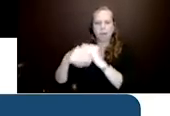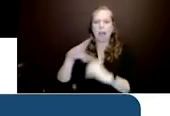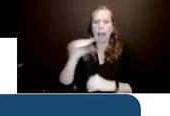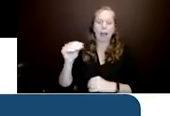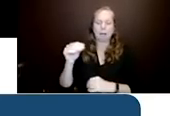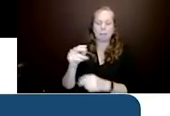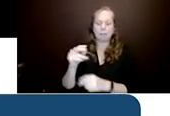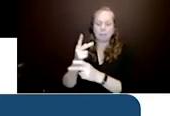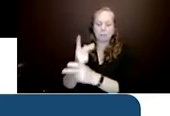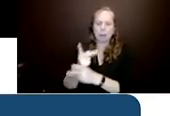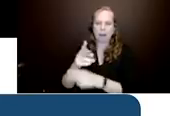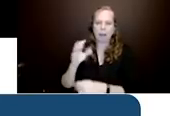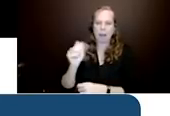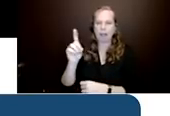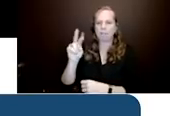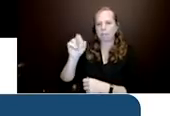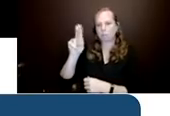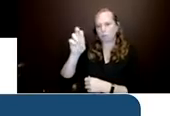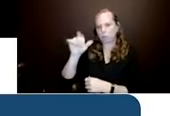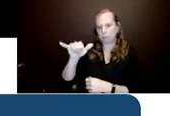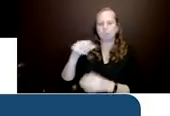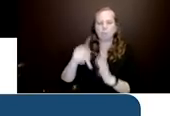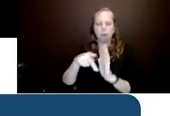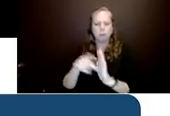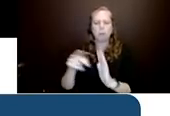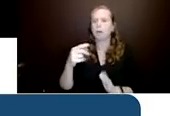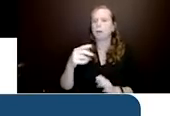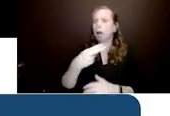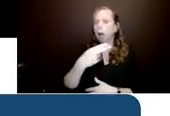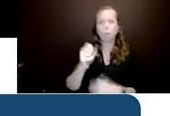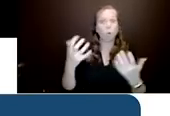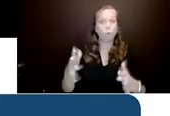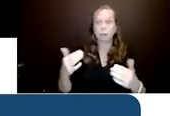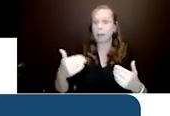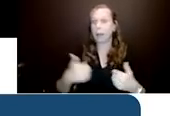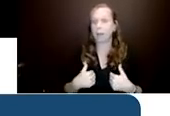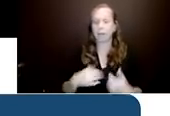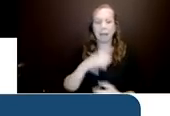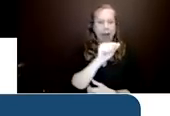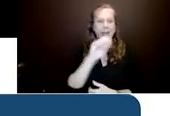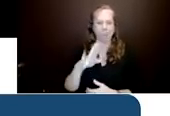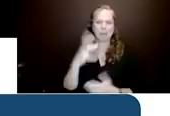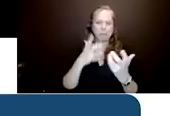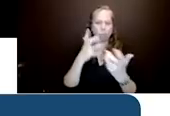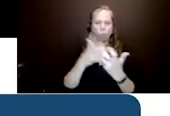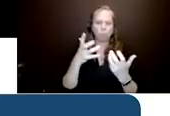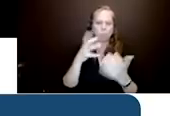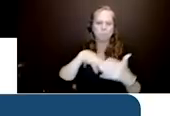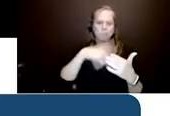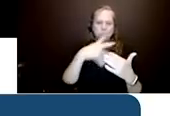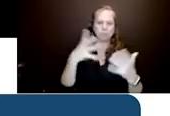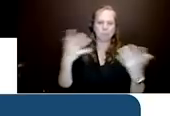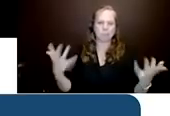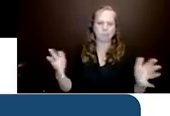period. For the high school, we already have an adopted A-B schedule. And so for our